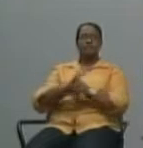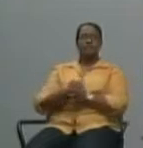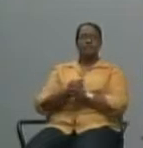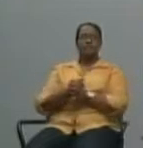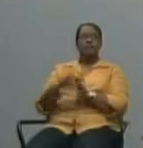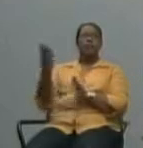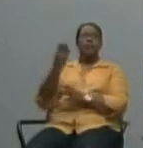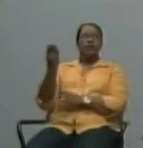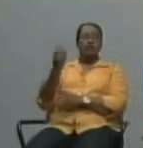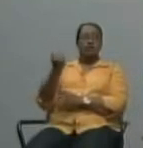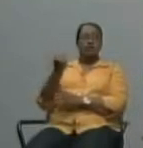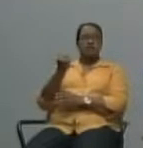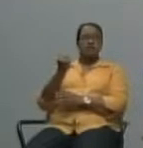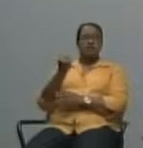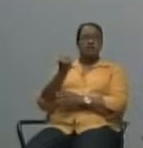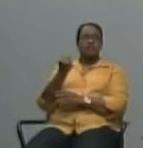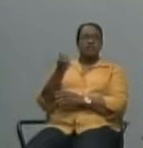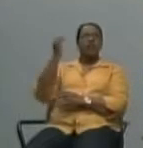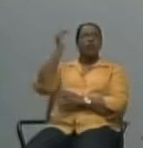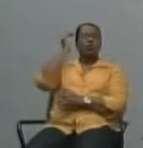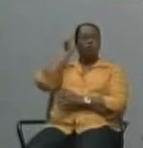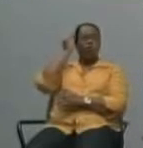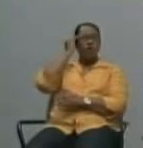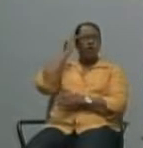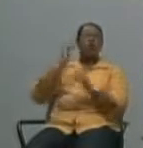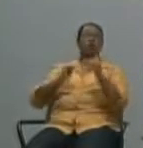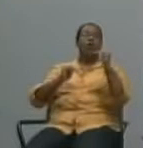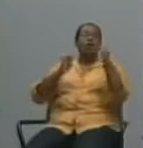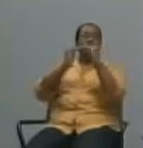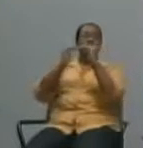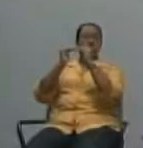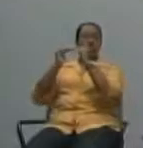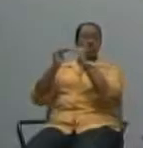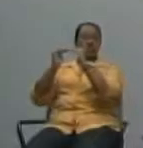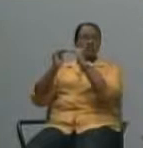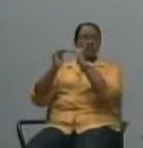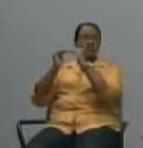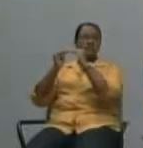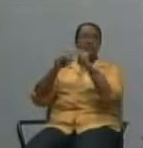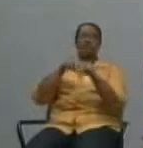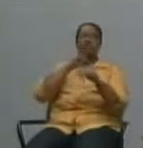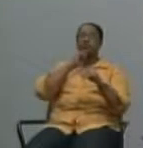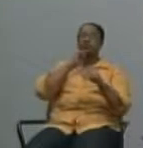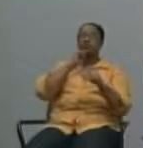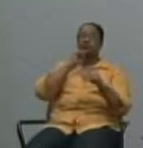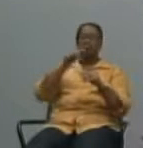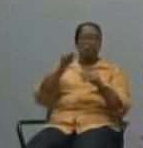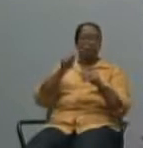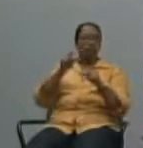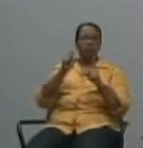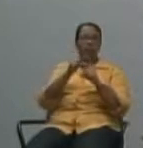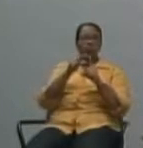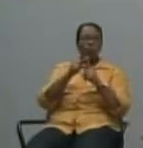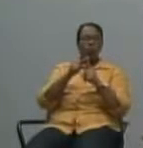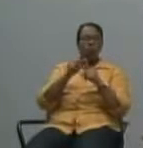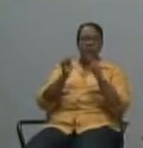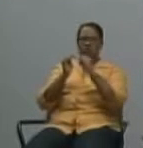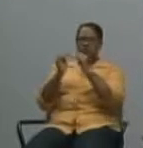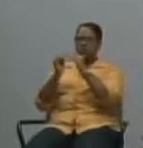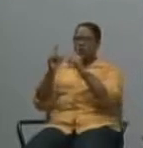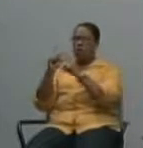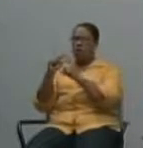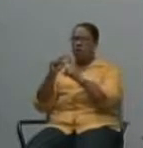Brothers and sisters, we know that justice is not just a word. According to our